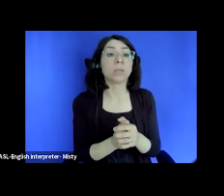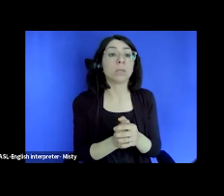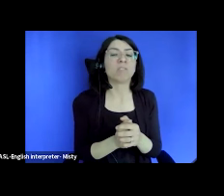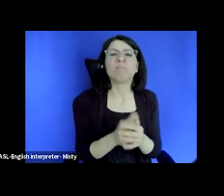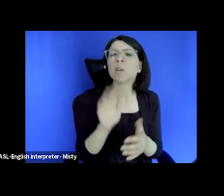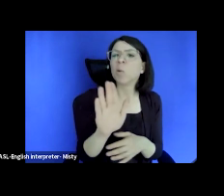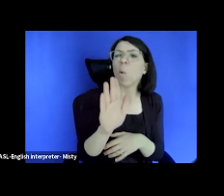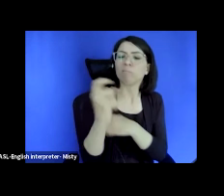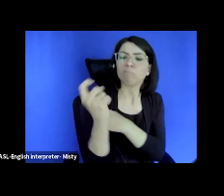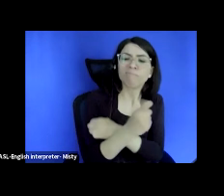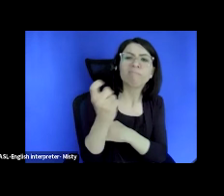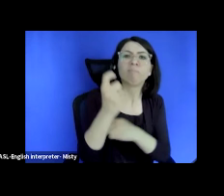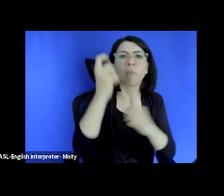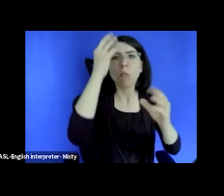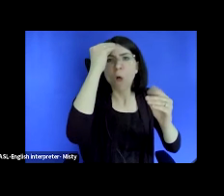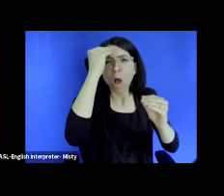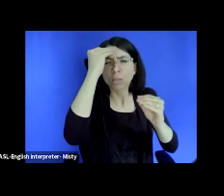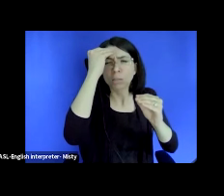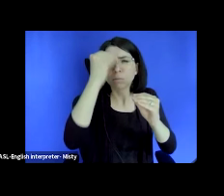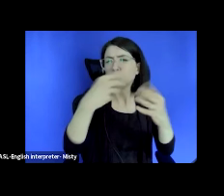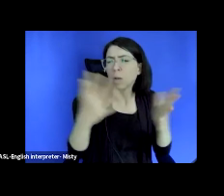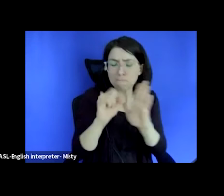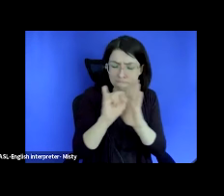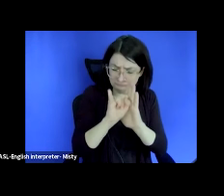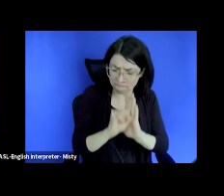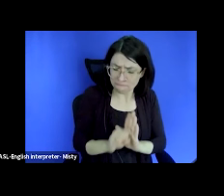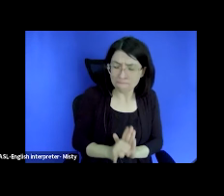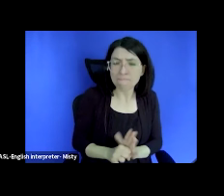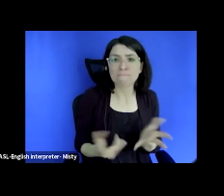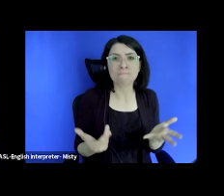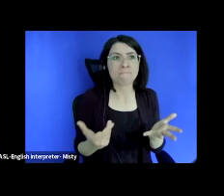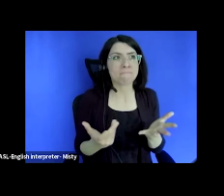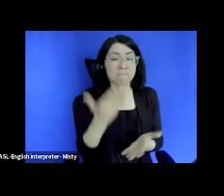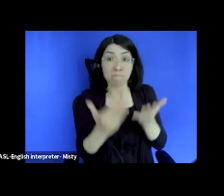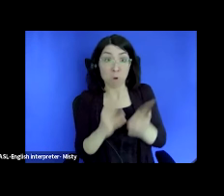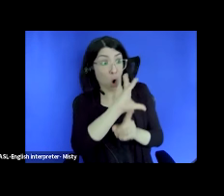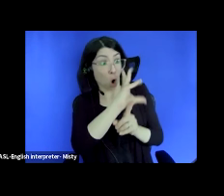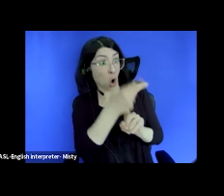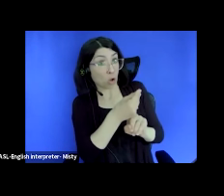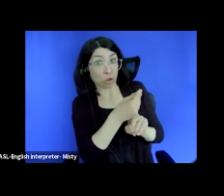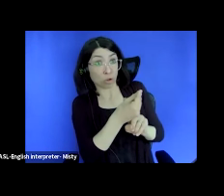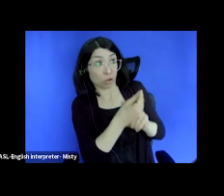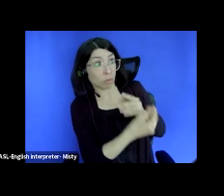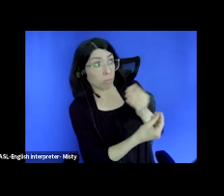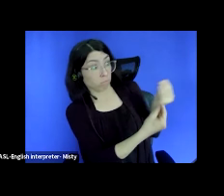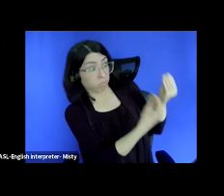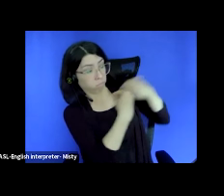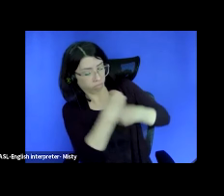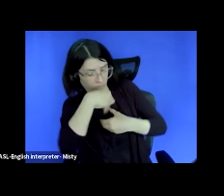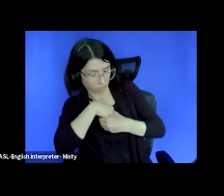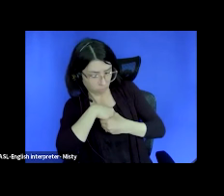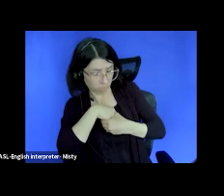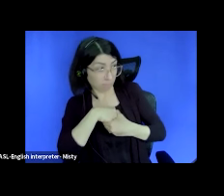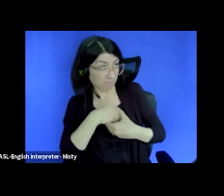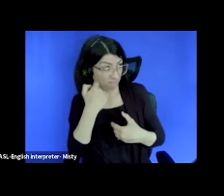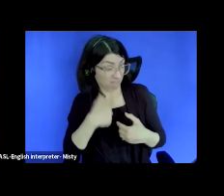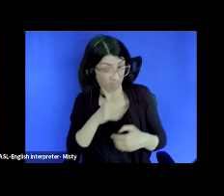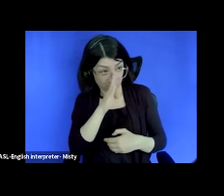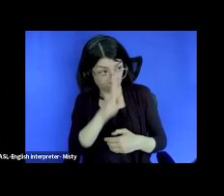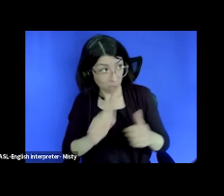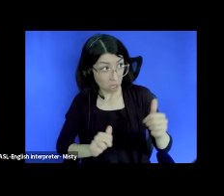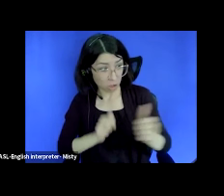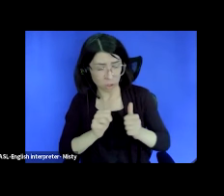nature. Maybe you feel, or maybe culturally you feel like being assertive is actually being rude. Okay, or asking for your needs